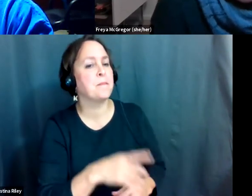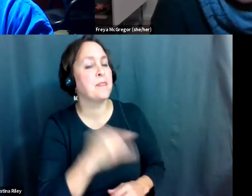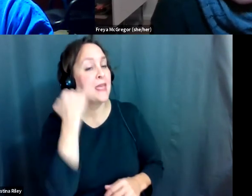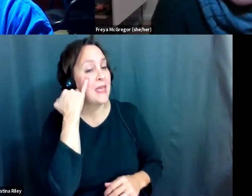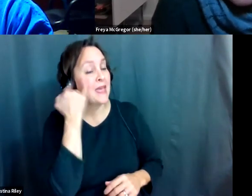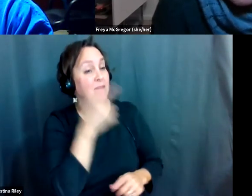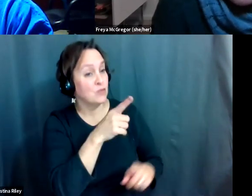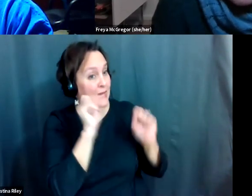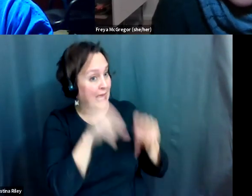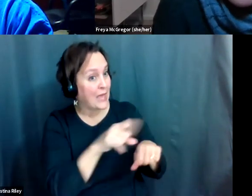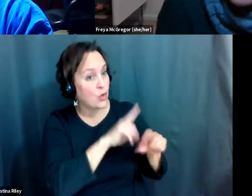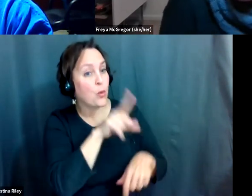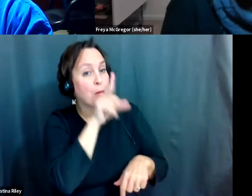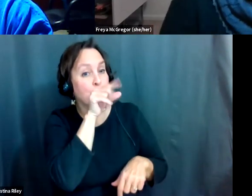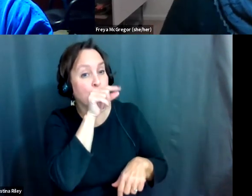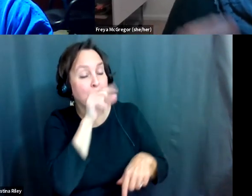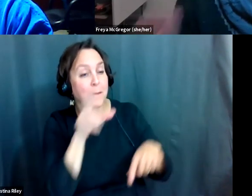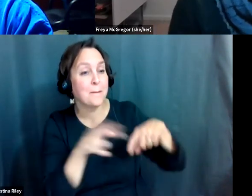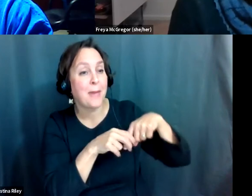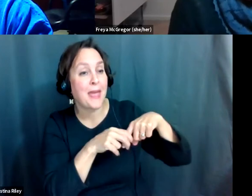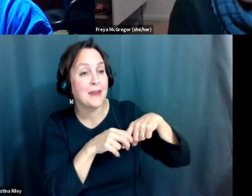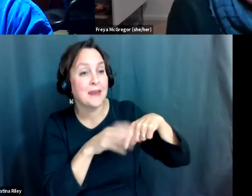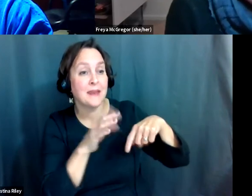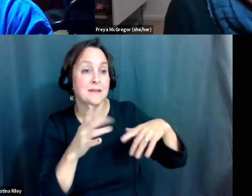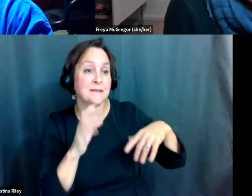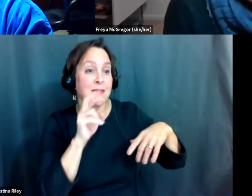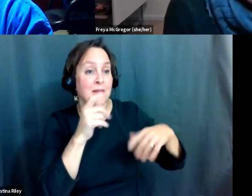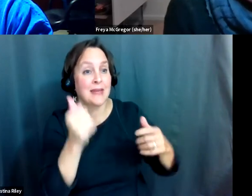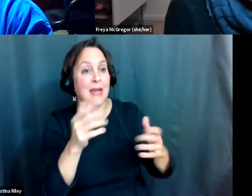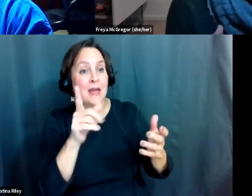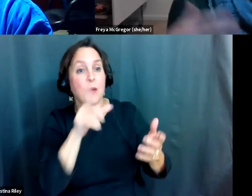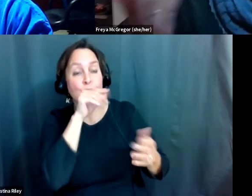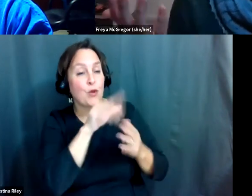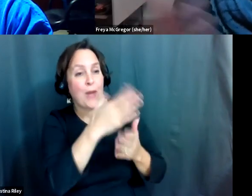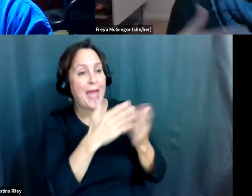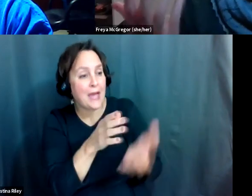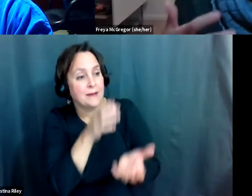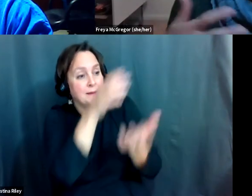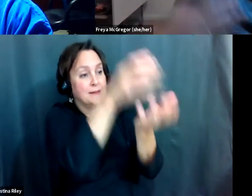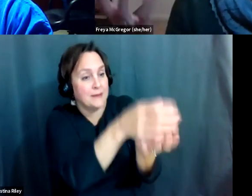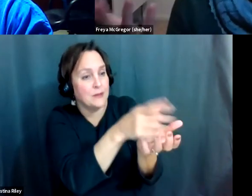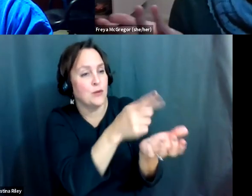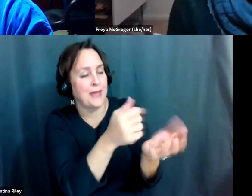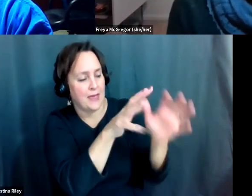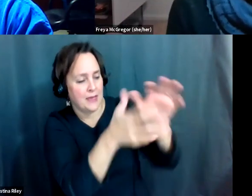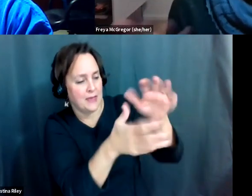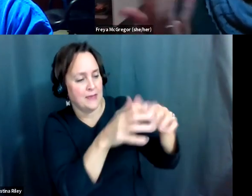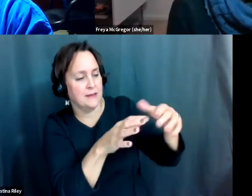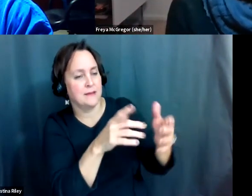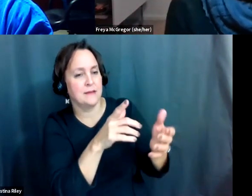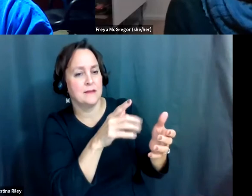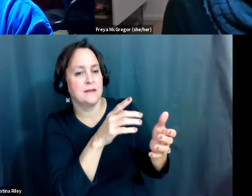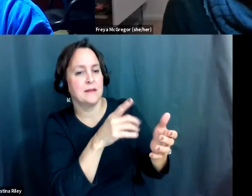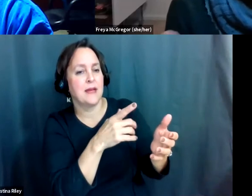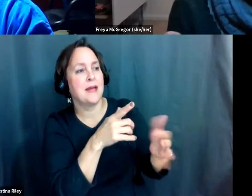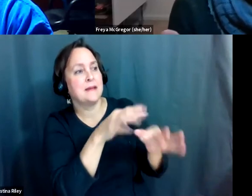banding, um, event and they could put the bird in your hand, um, so that it could like be released from your hand and they